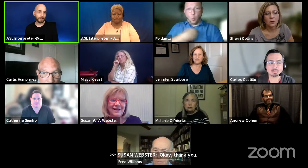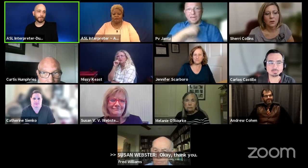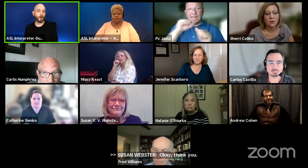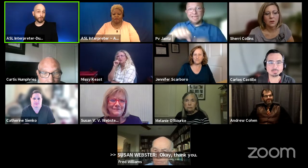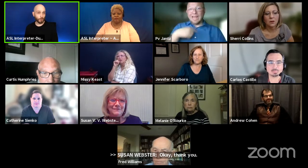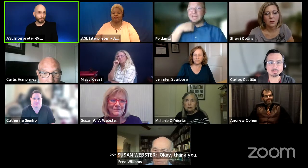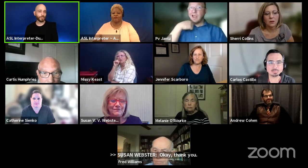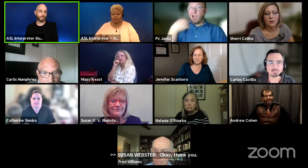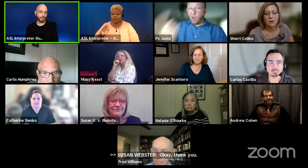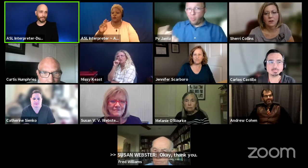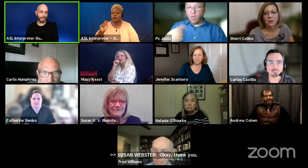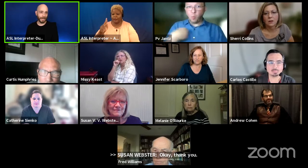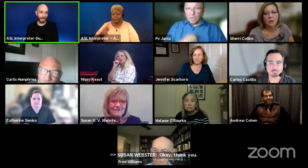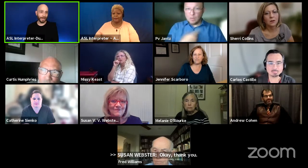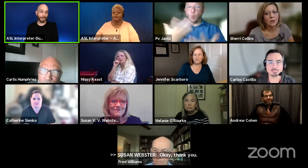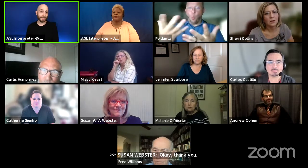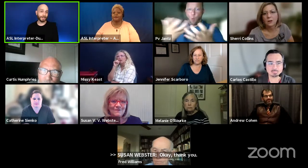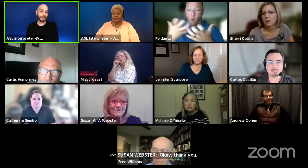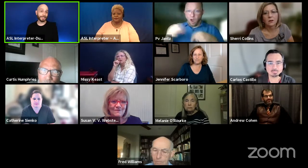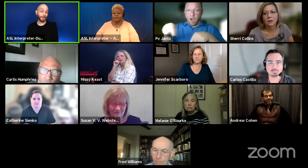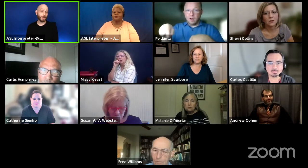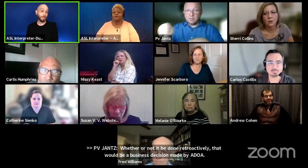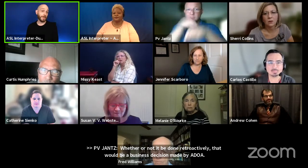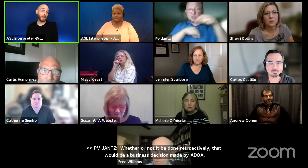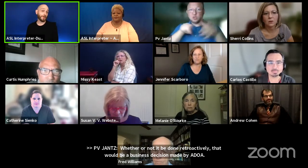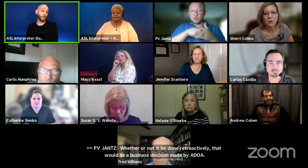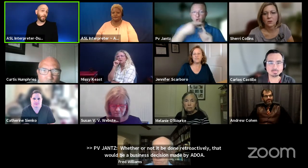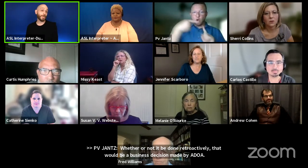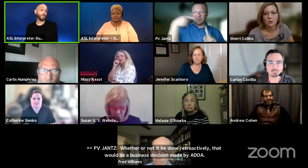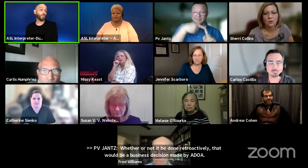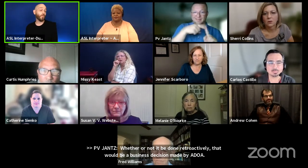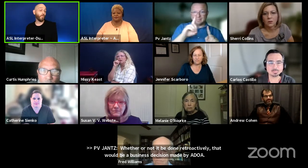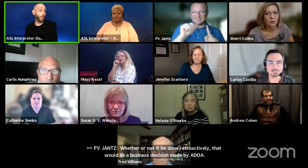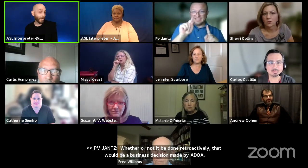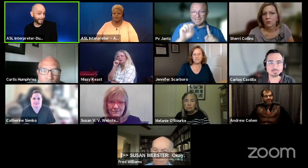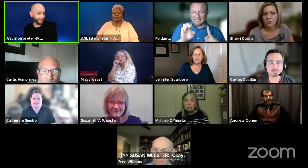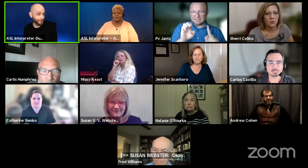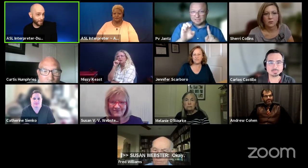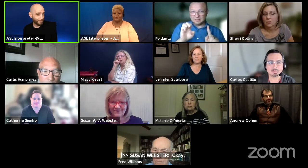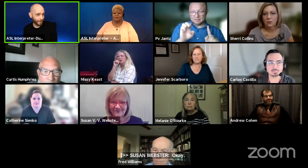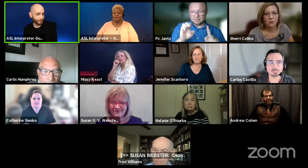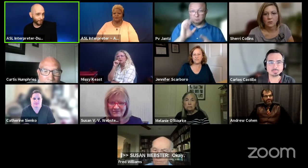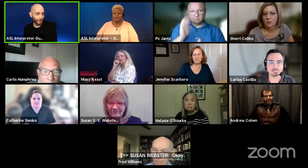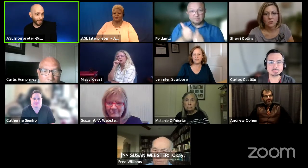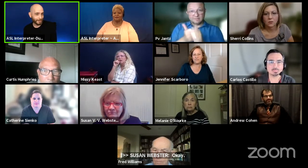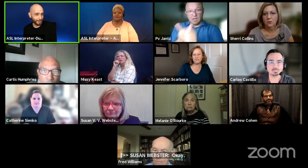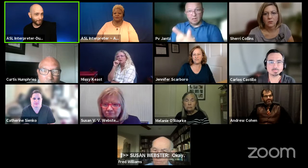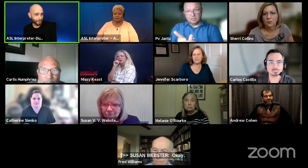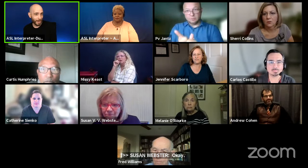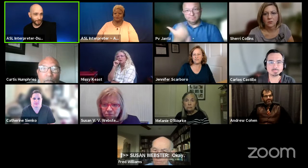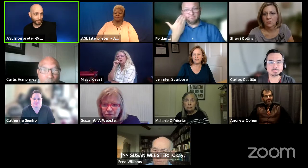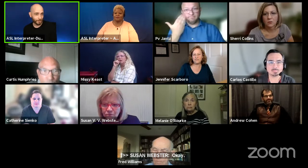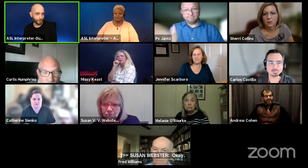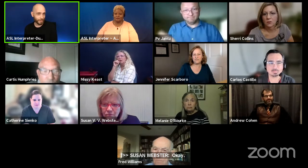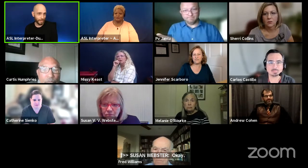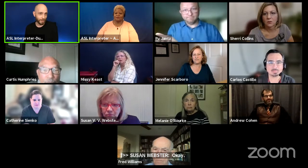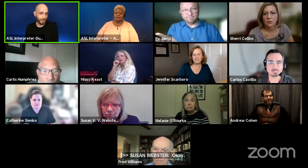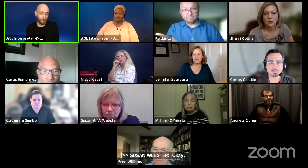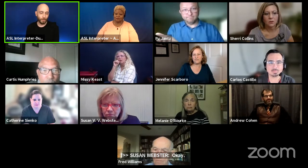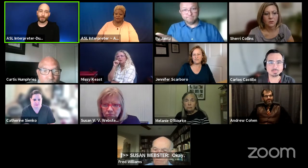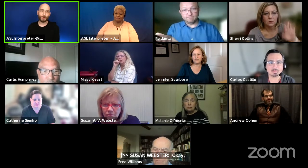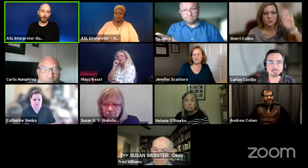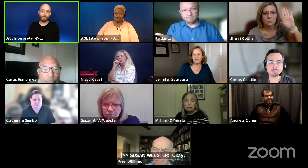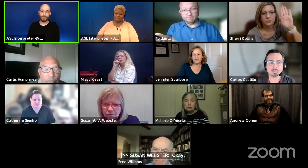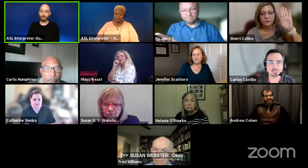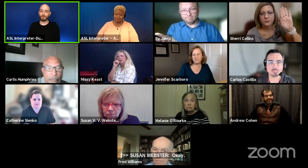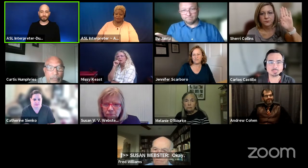Okay, yeah. Carlos can tell them that we want it to be retroactive back to a certain date,